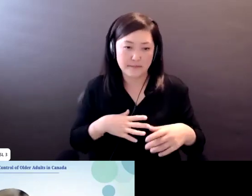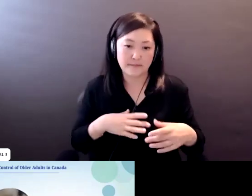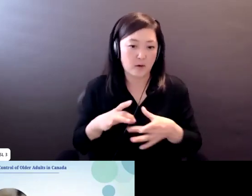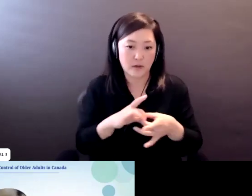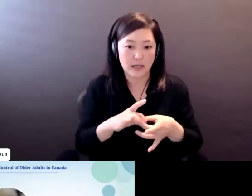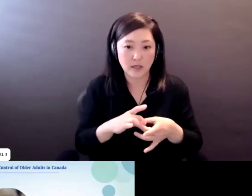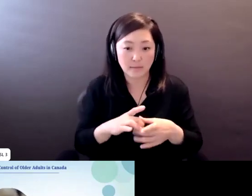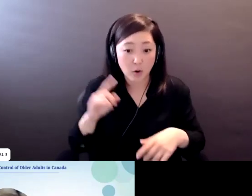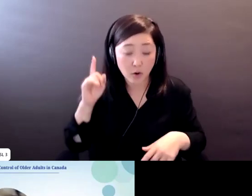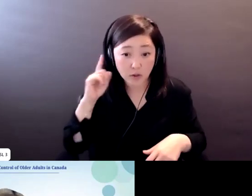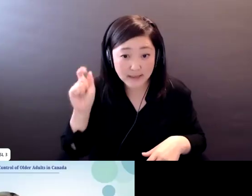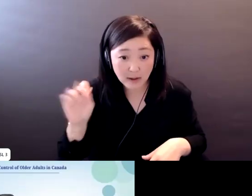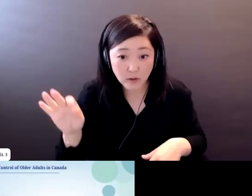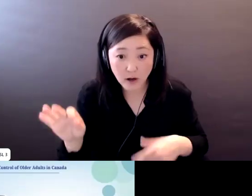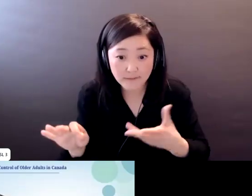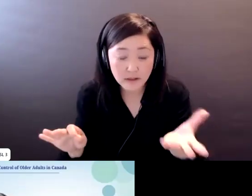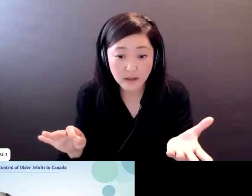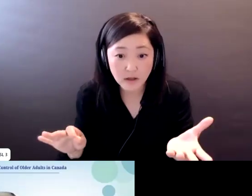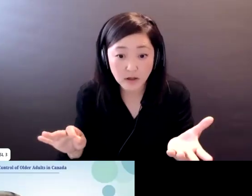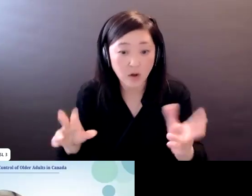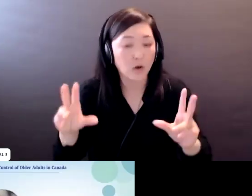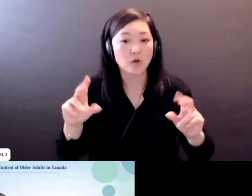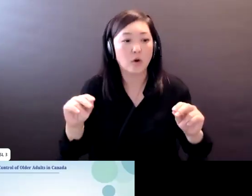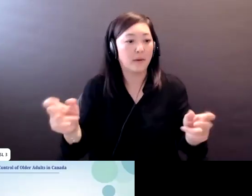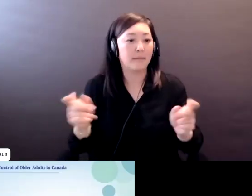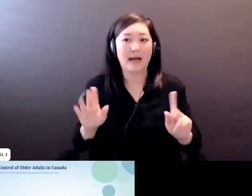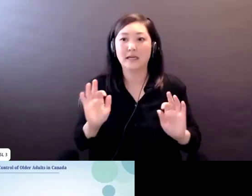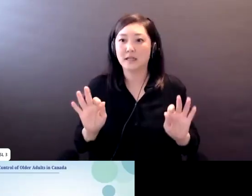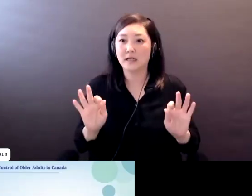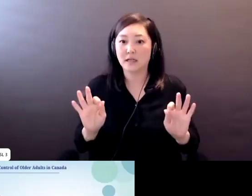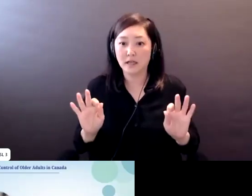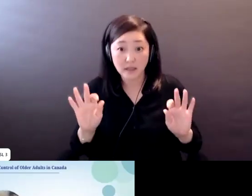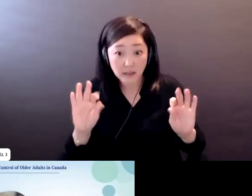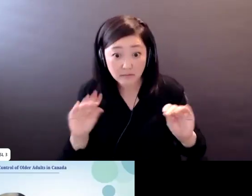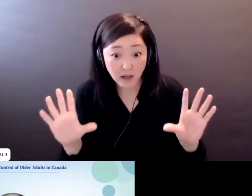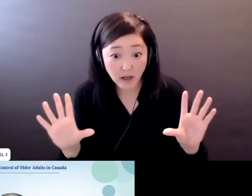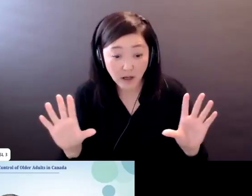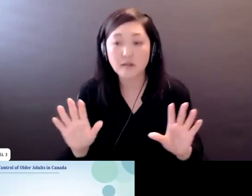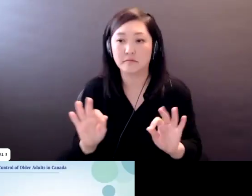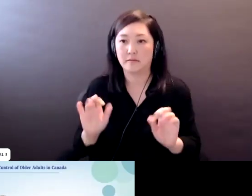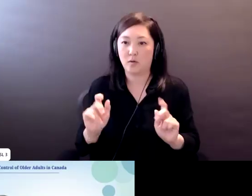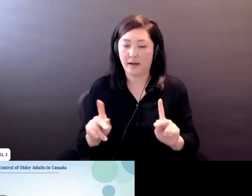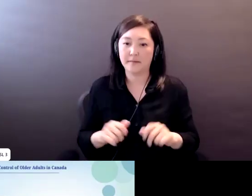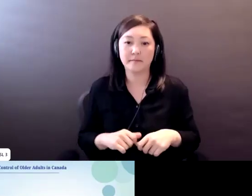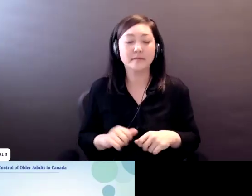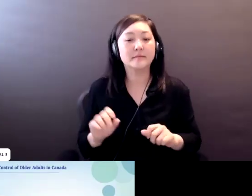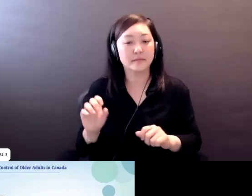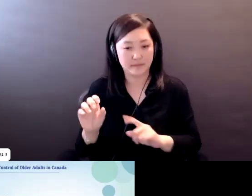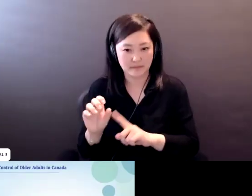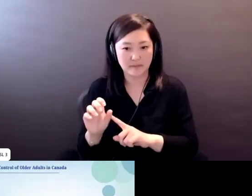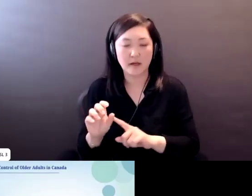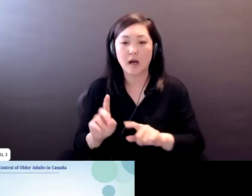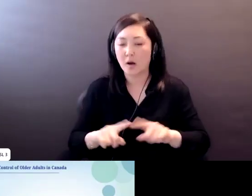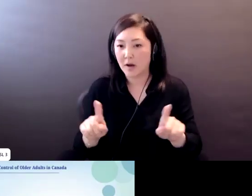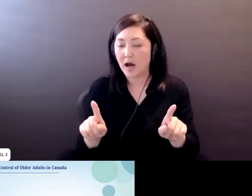we've lost your sound, we Margaret. have, Oh, there we go. oh, No, it's back. Sorry. are you okay? Yes, Yeah. we're good. Since that time, it's also been